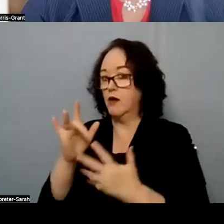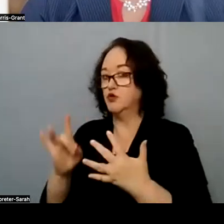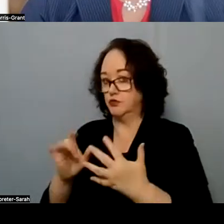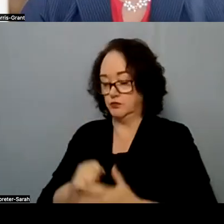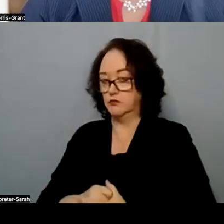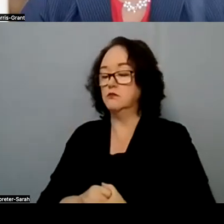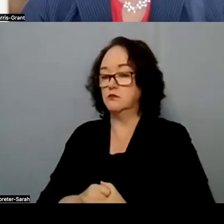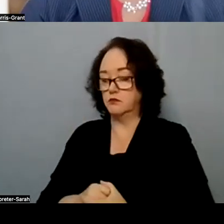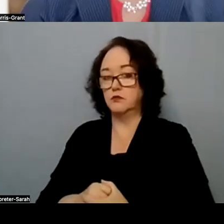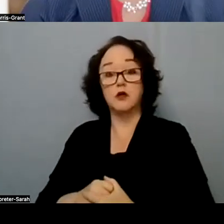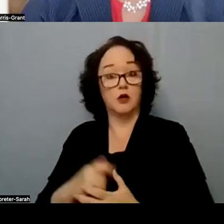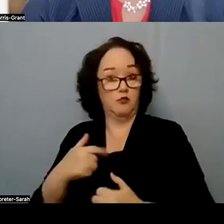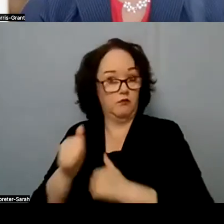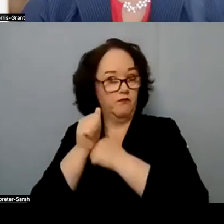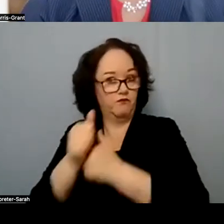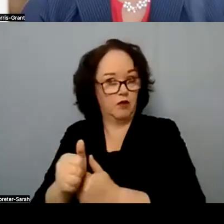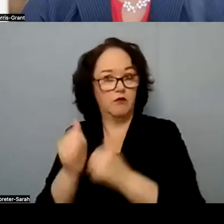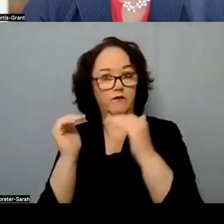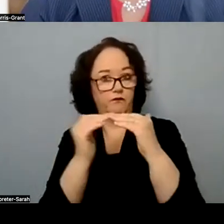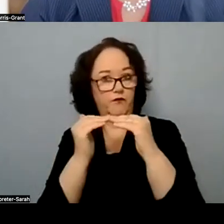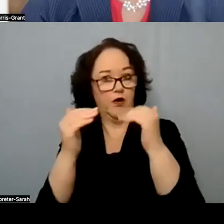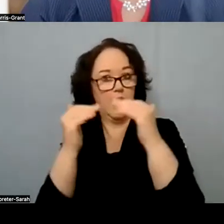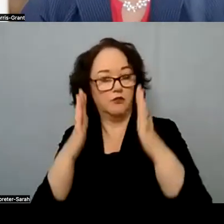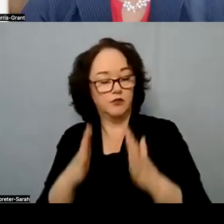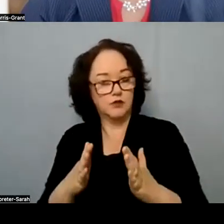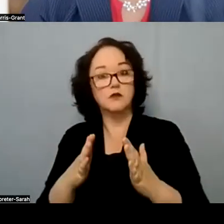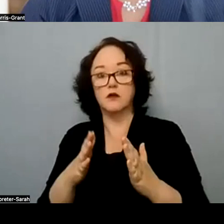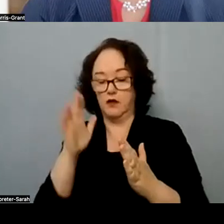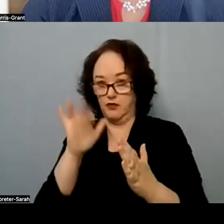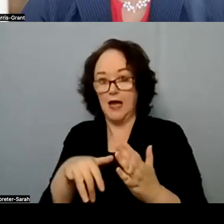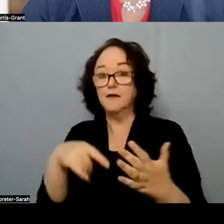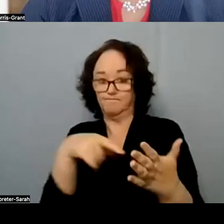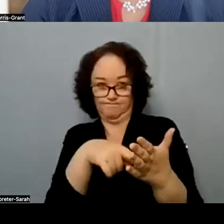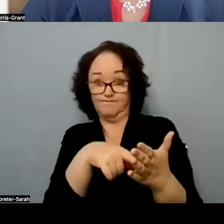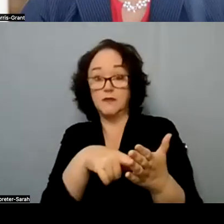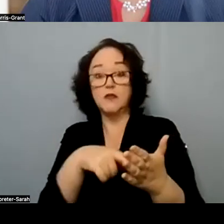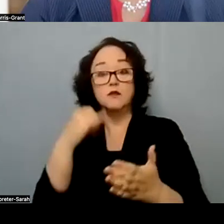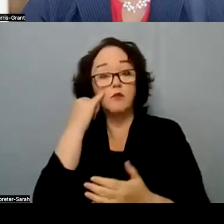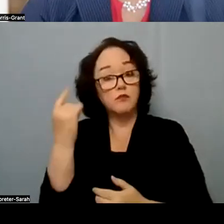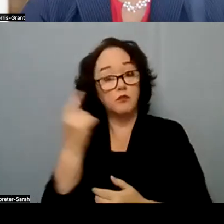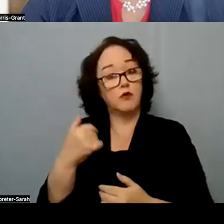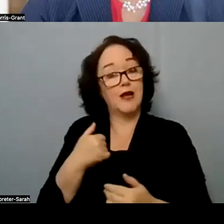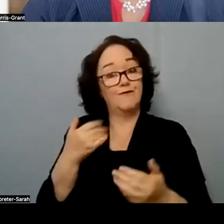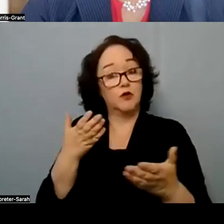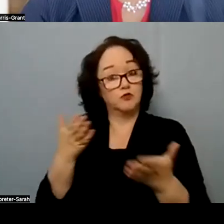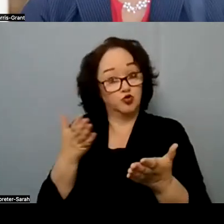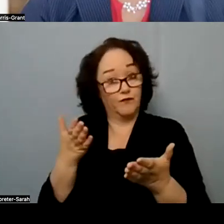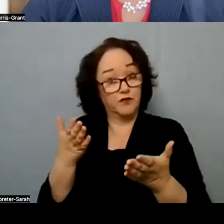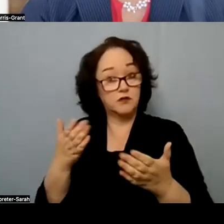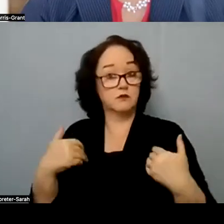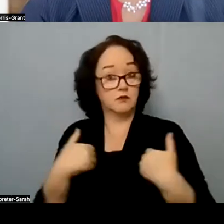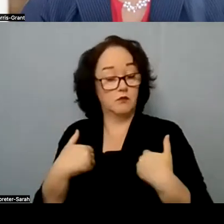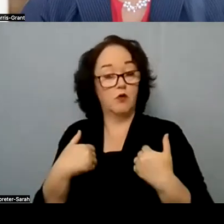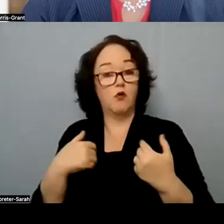fair housing, which absolutely says people who have a service animal or people who have an emotional support